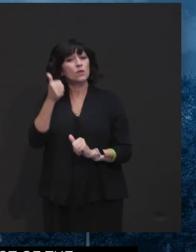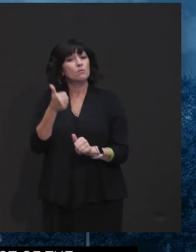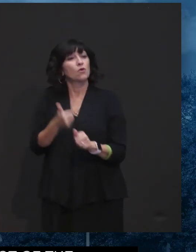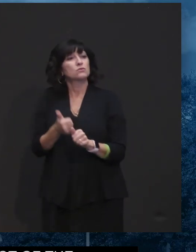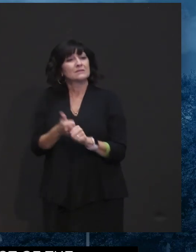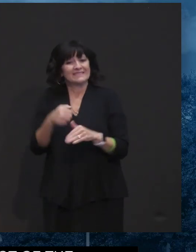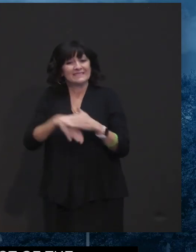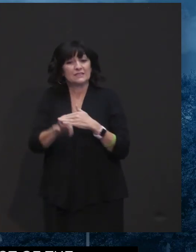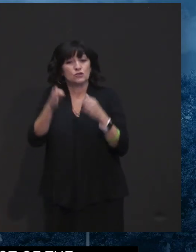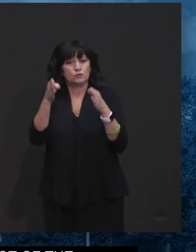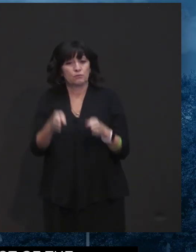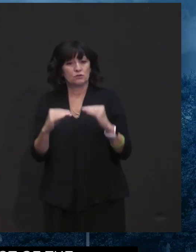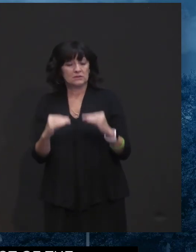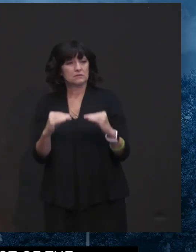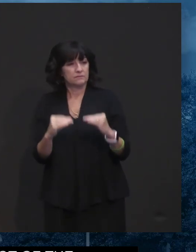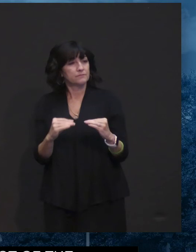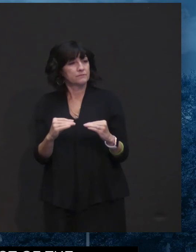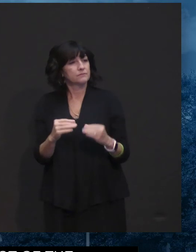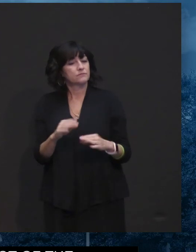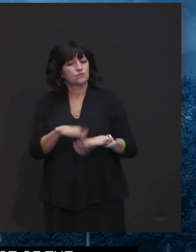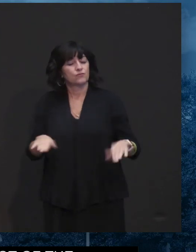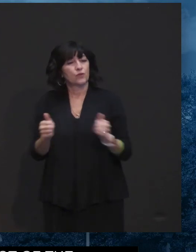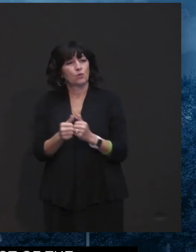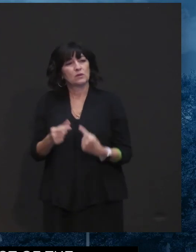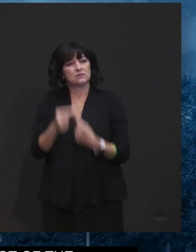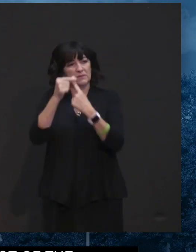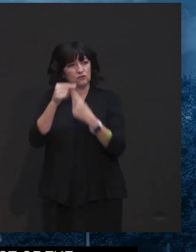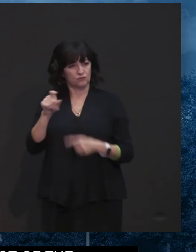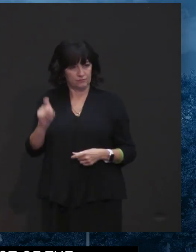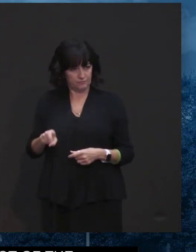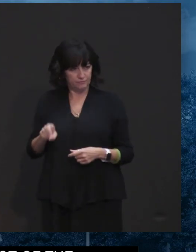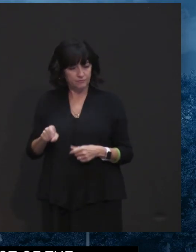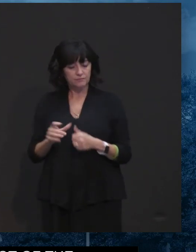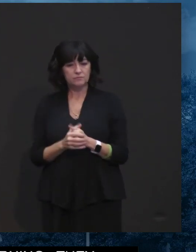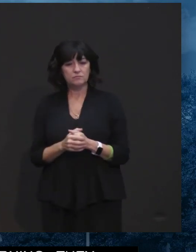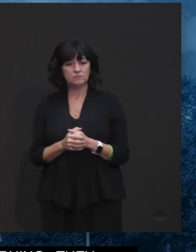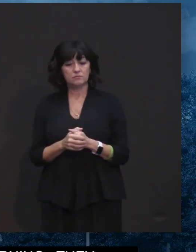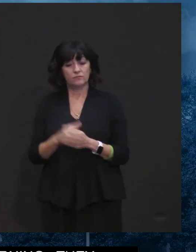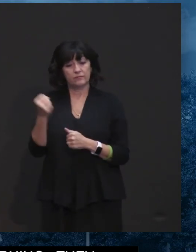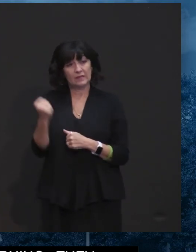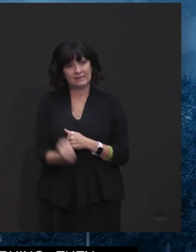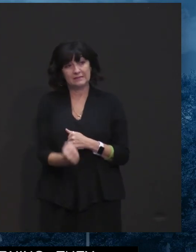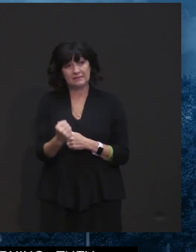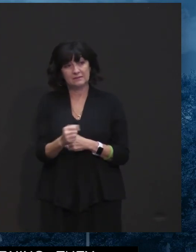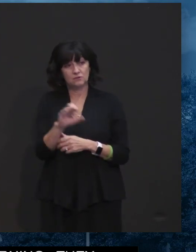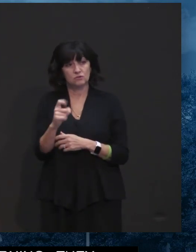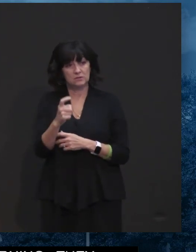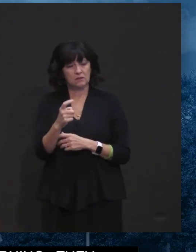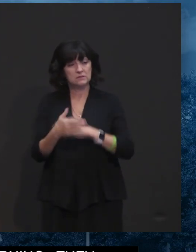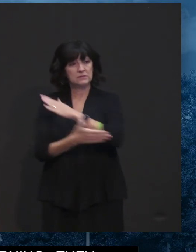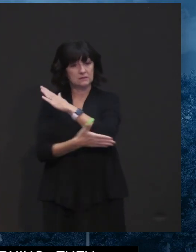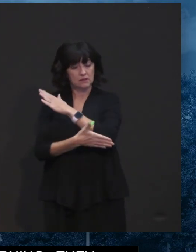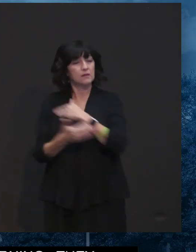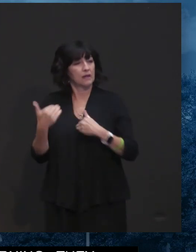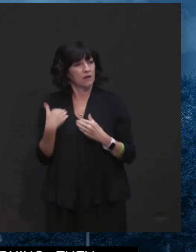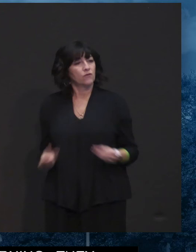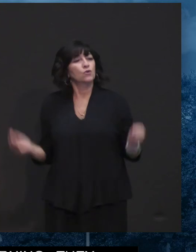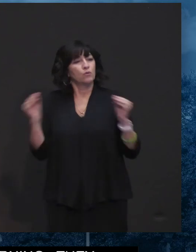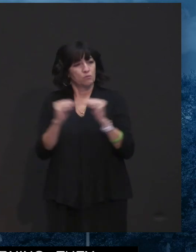into classrooms a couple days a week. In the lower part of our state, we do have more students that